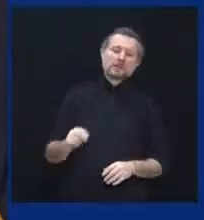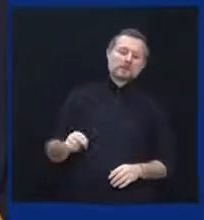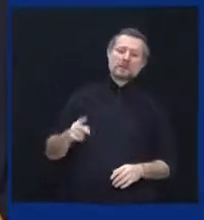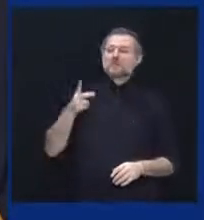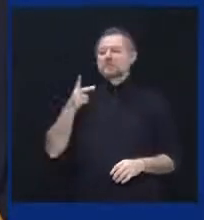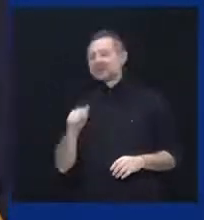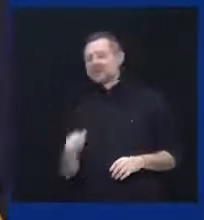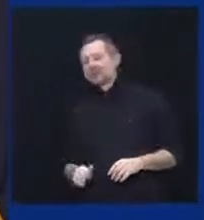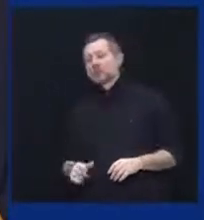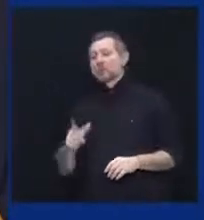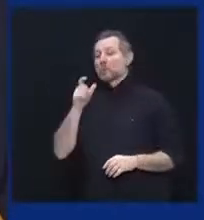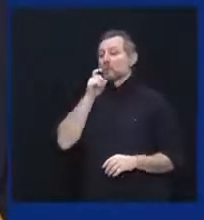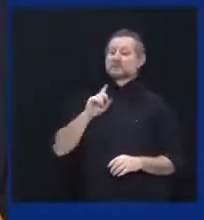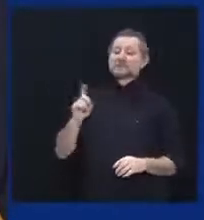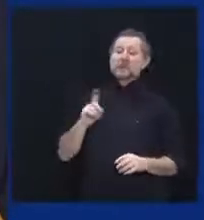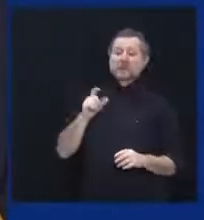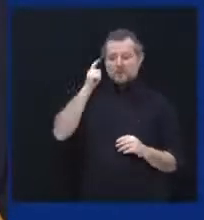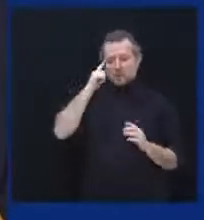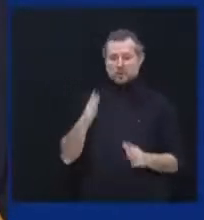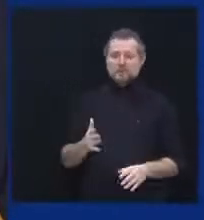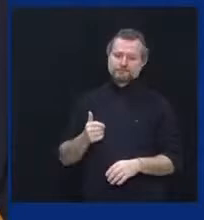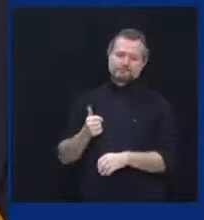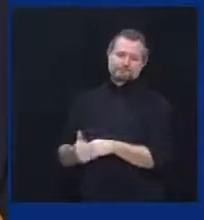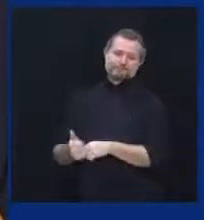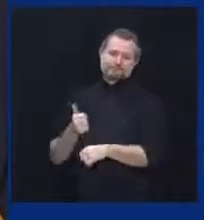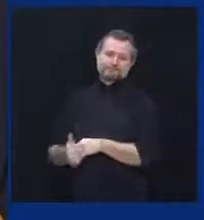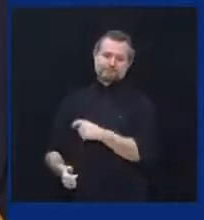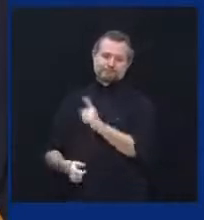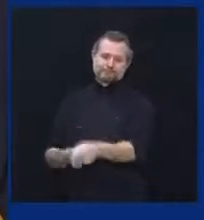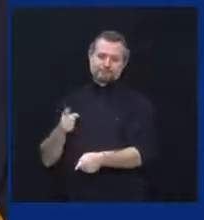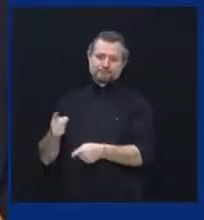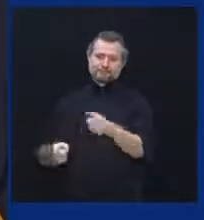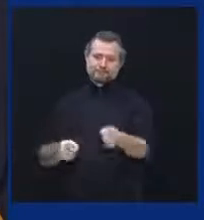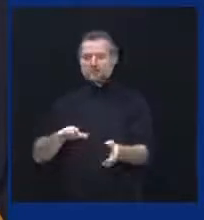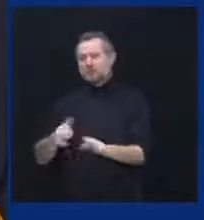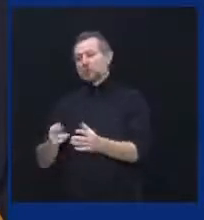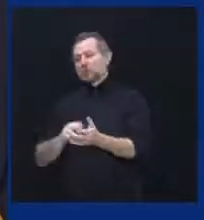Blame all the Democratic governors for the deaths in nursing homes.